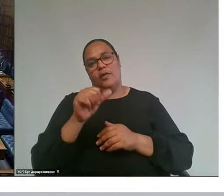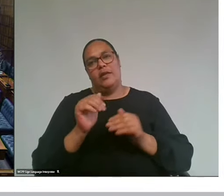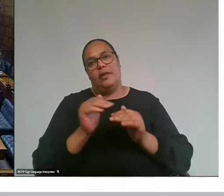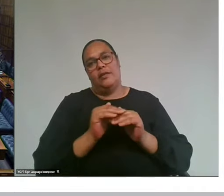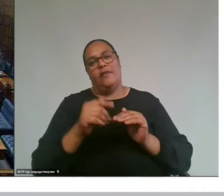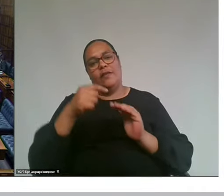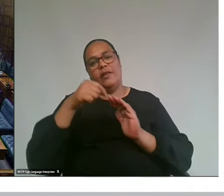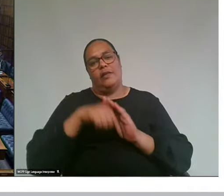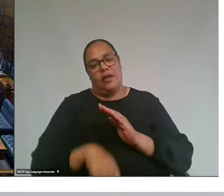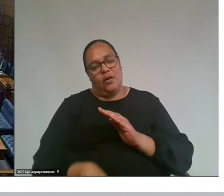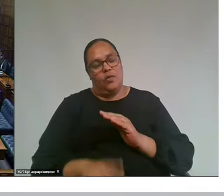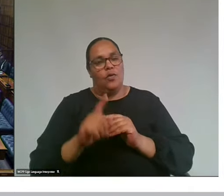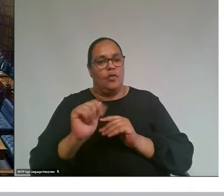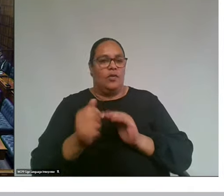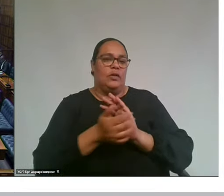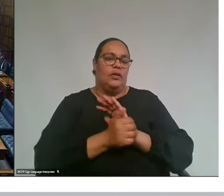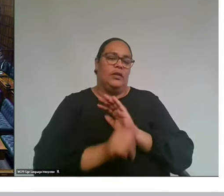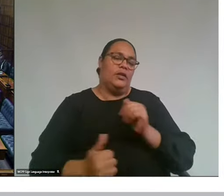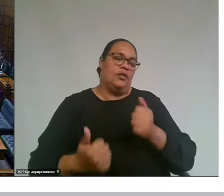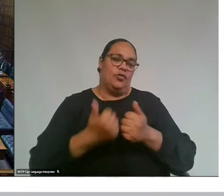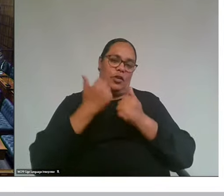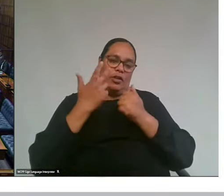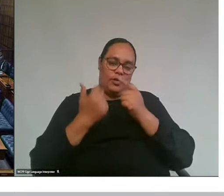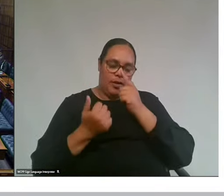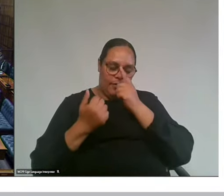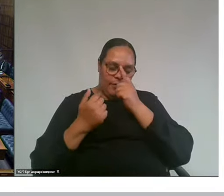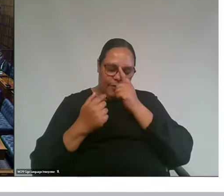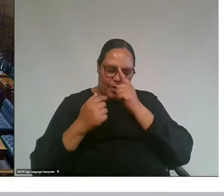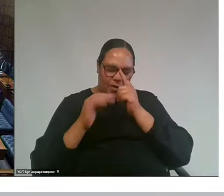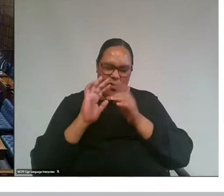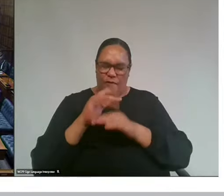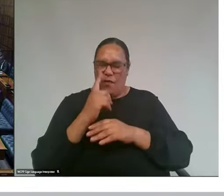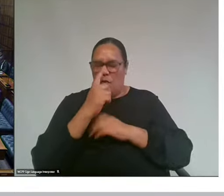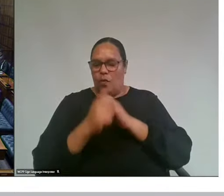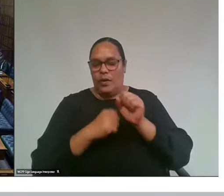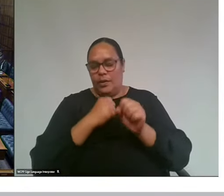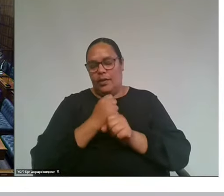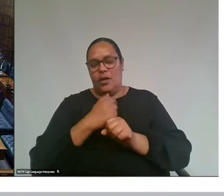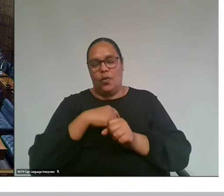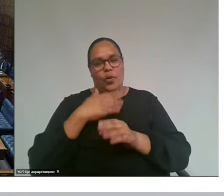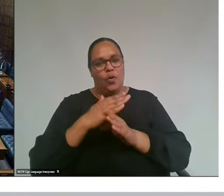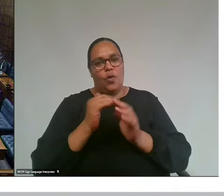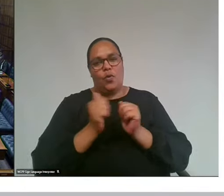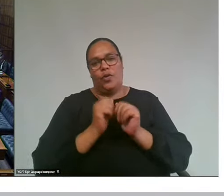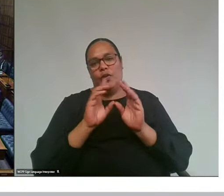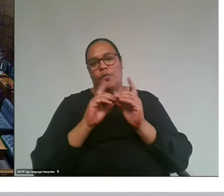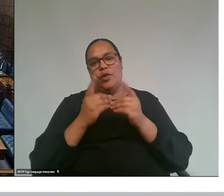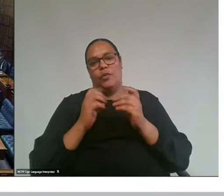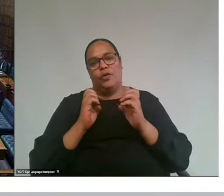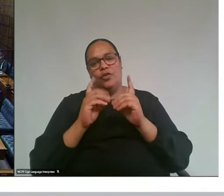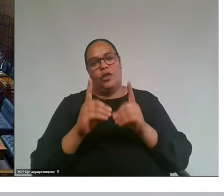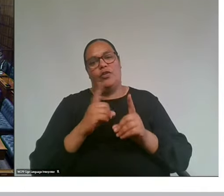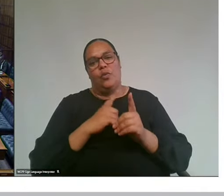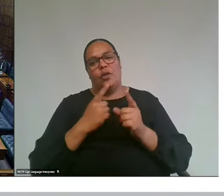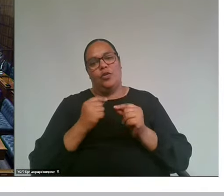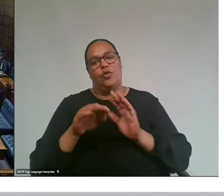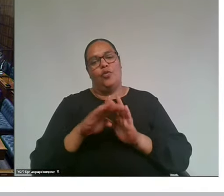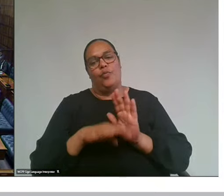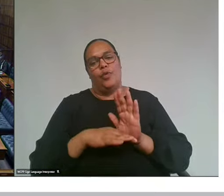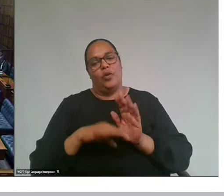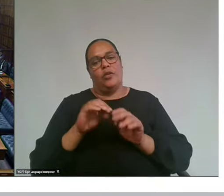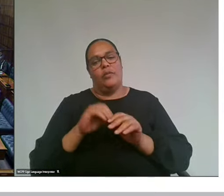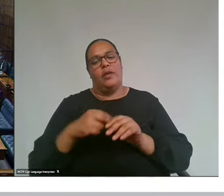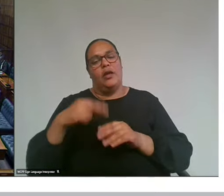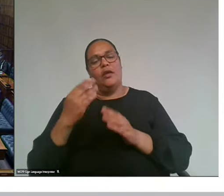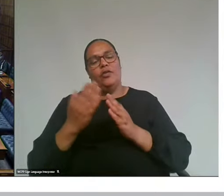down of that skills challenge um over the last year we have worked with the Department of Education to do programs in the high